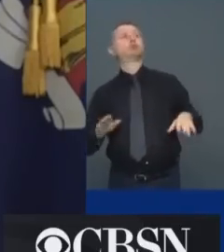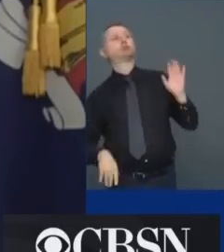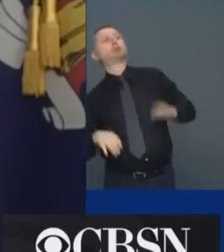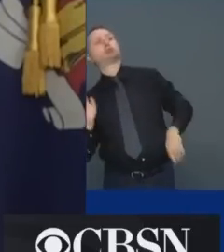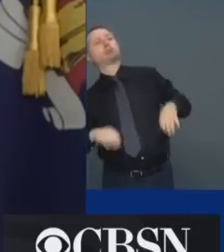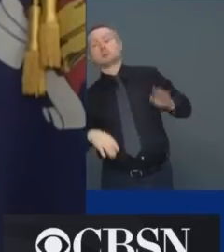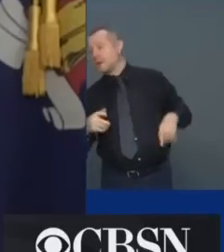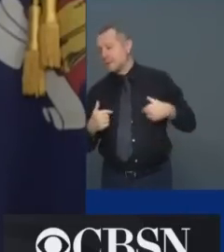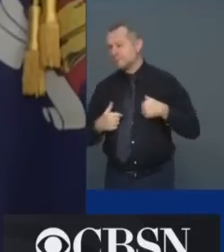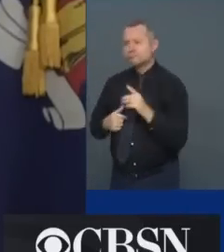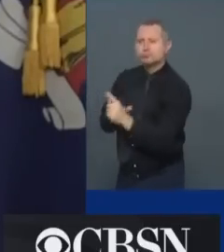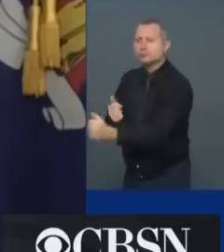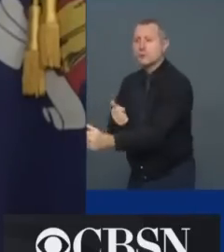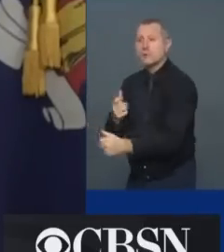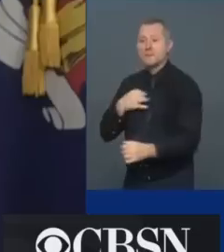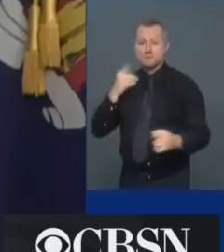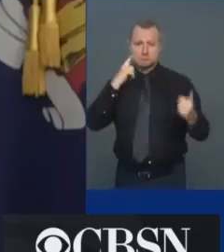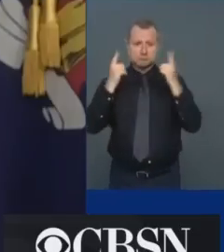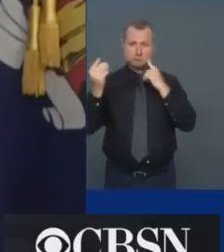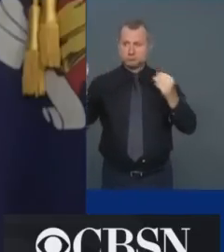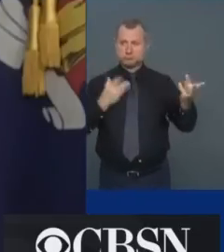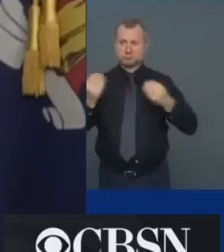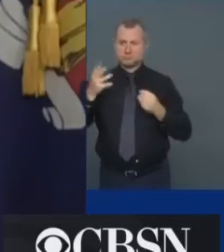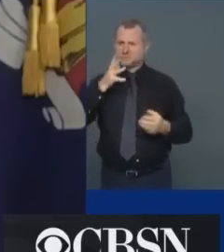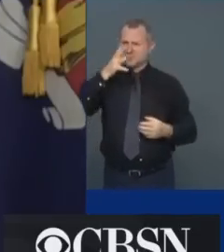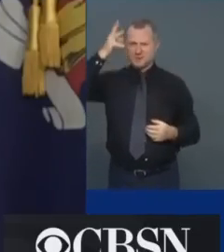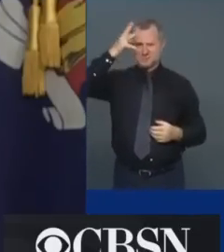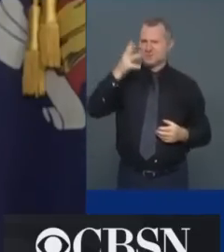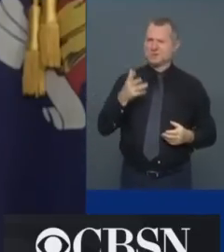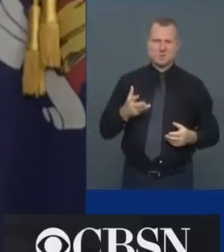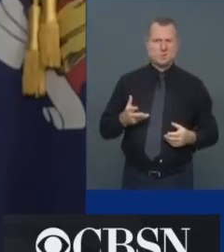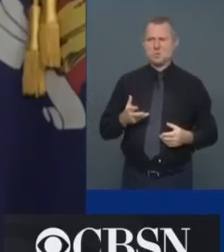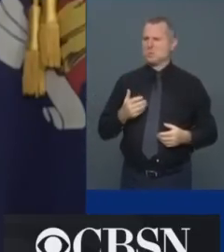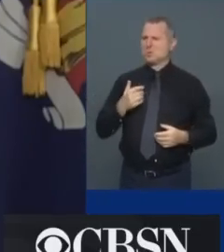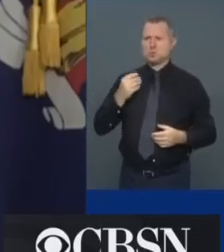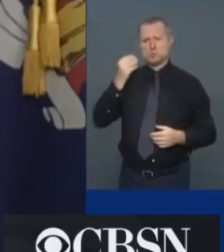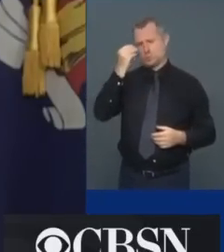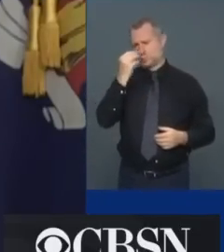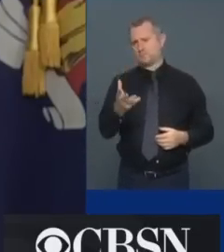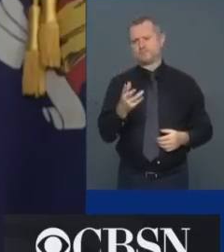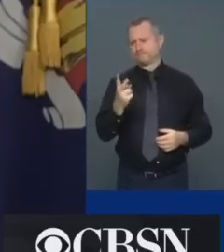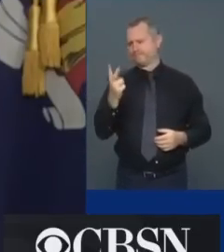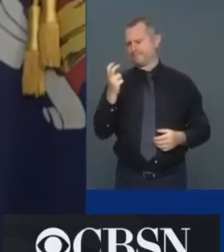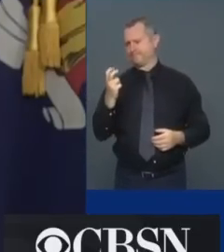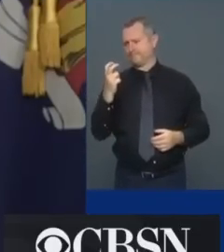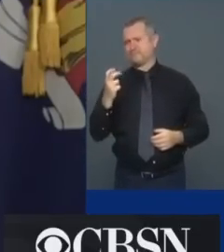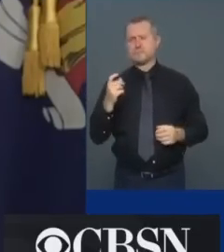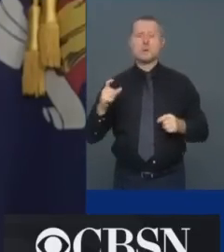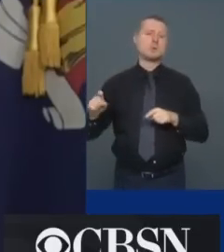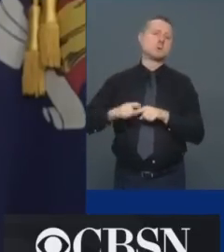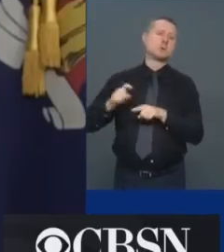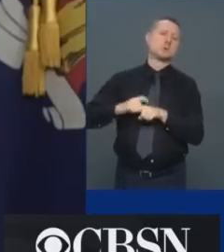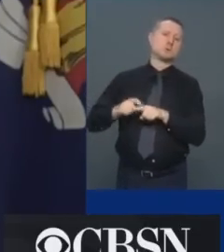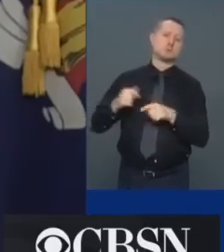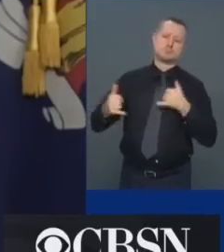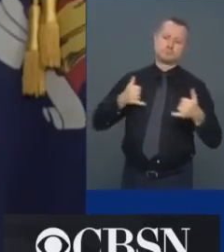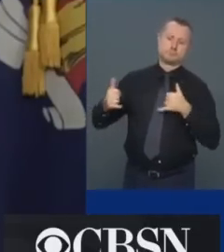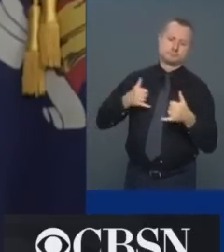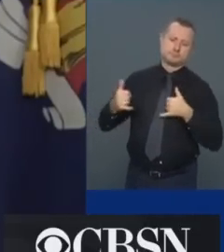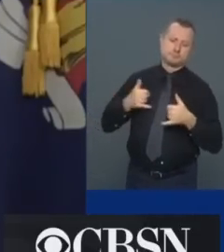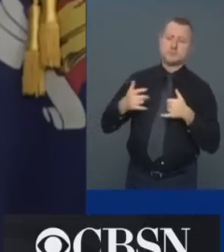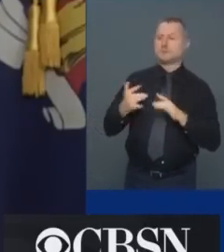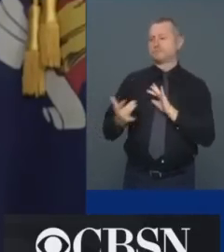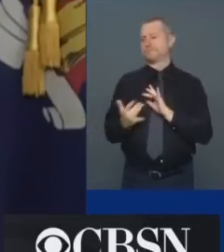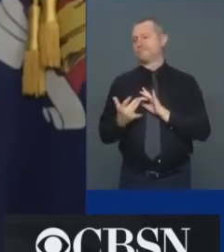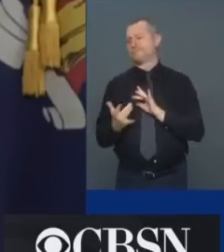I'm hearing from parents, and I've told you before, I get hundreds of calls from teachers and parents who are concerned,